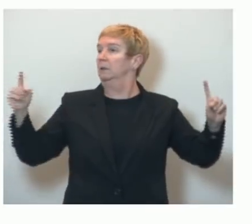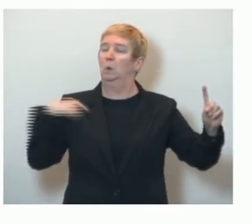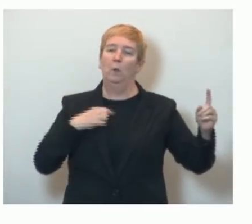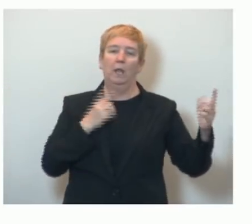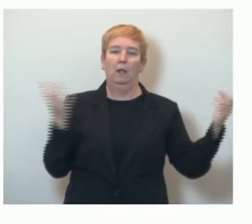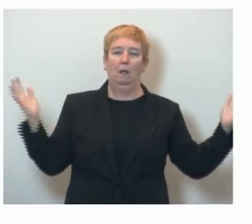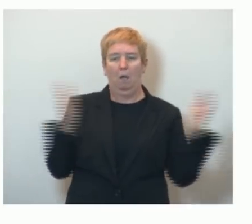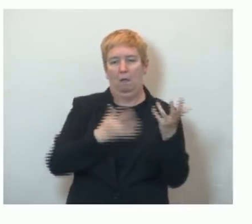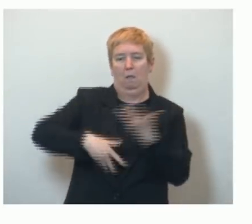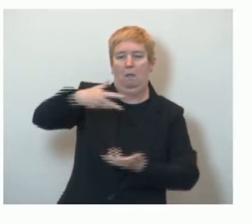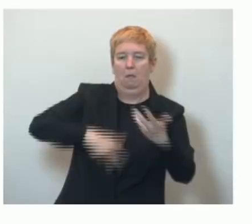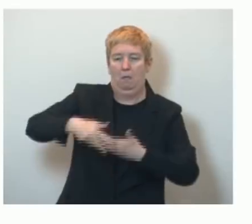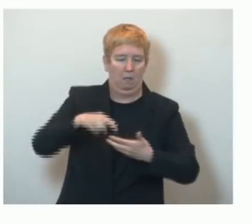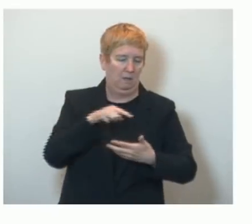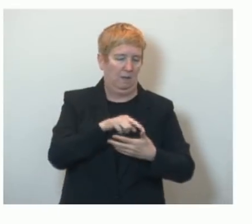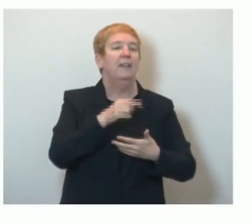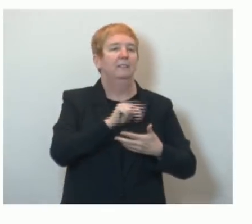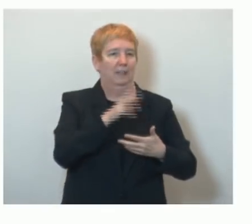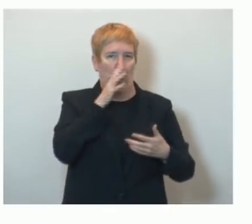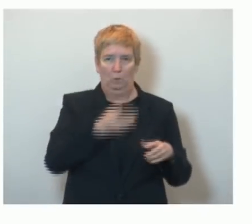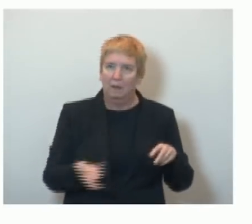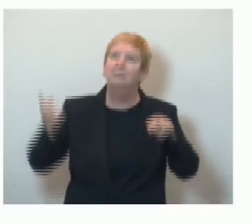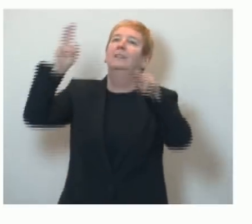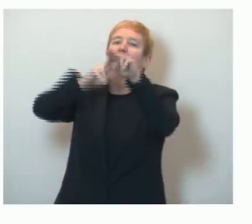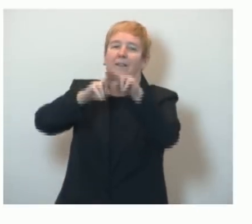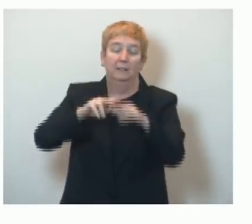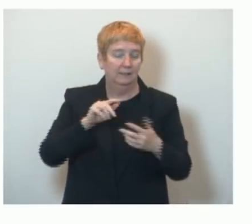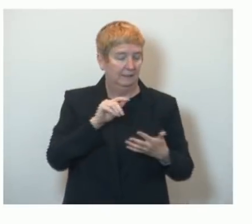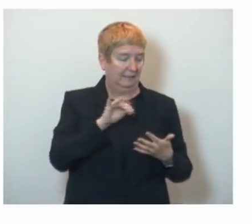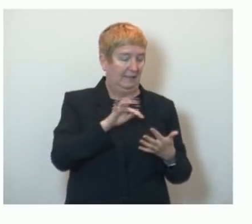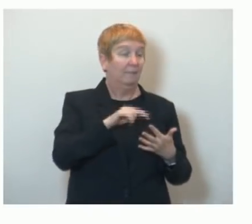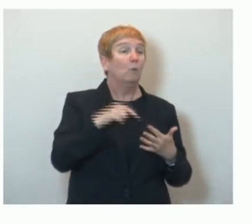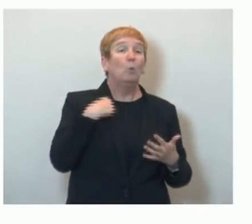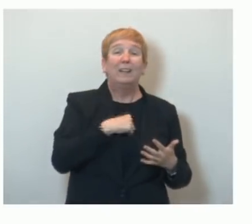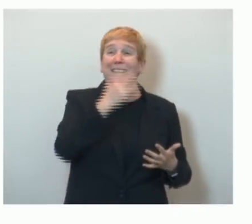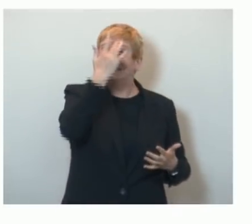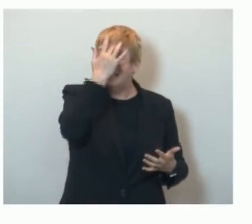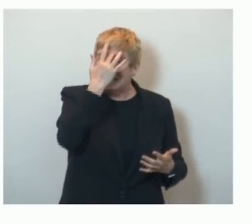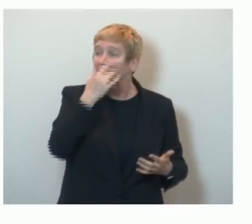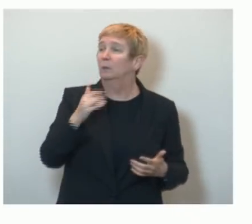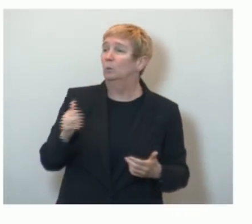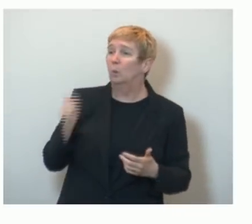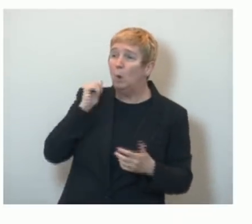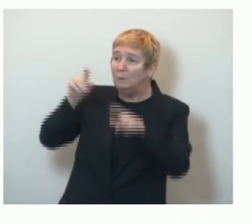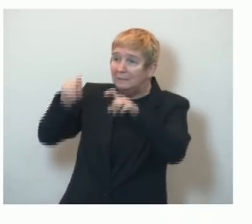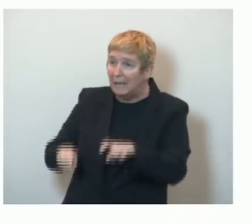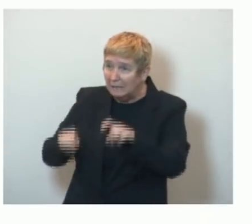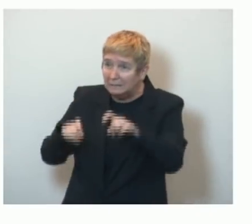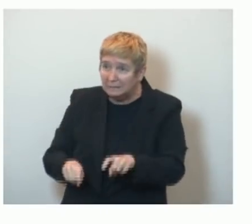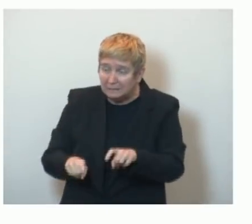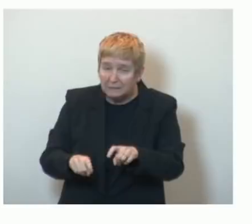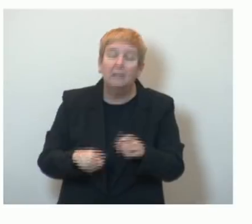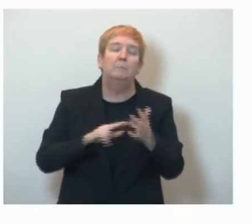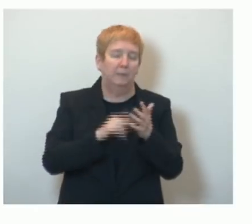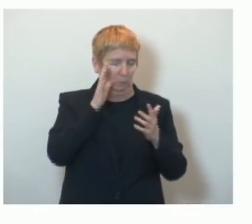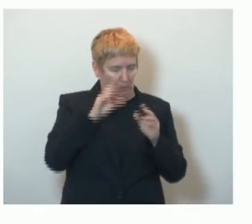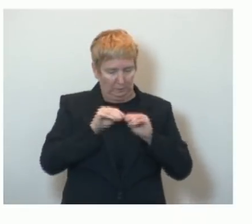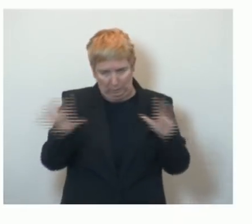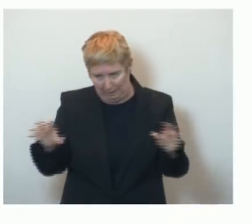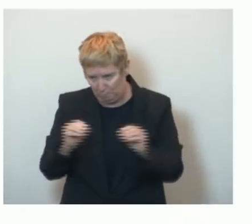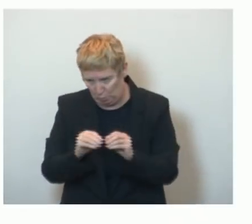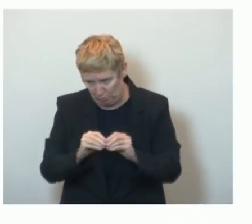go up. We won't be able to progress in reopening. If we're sick and we're not going and getting tested, there'll be more spread,